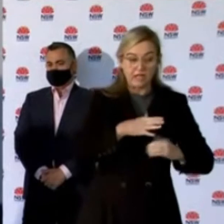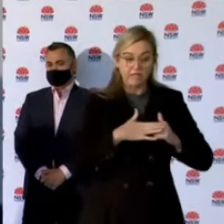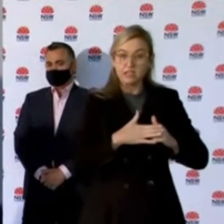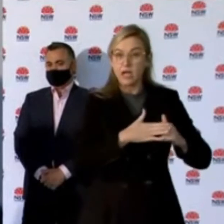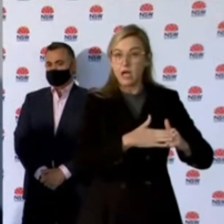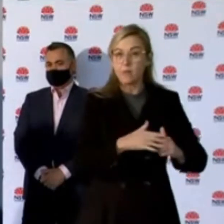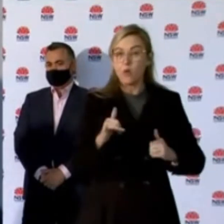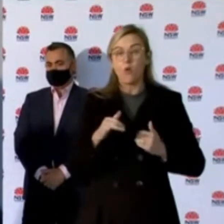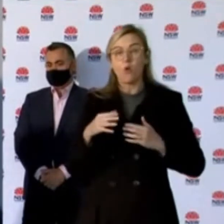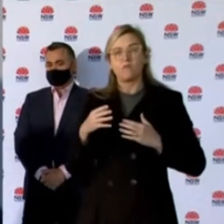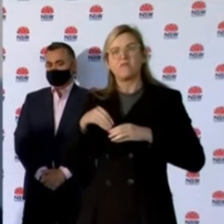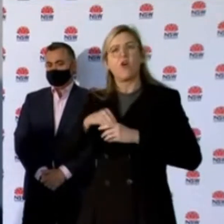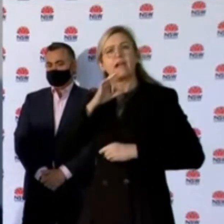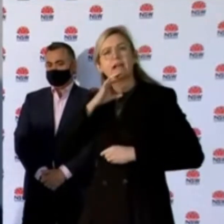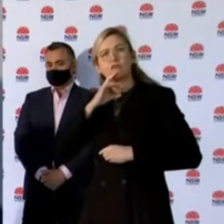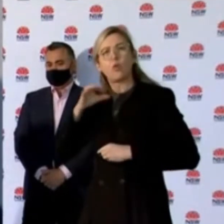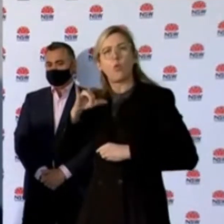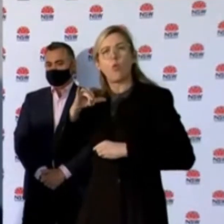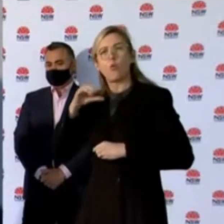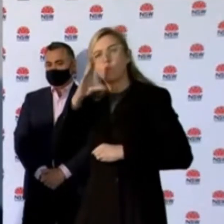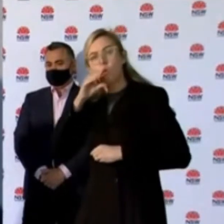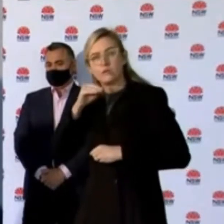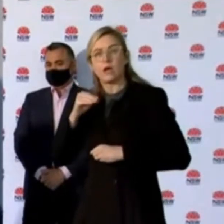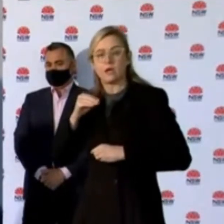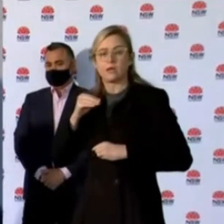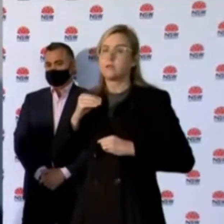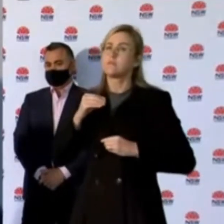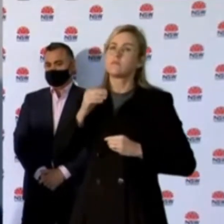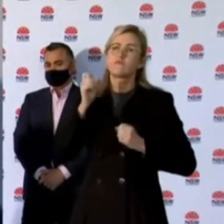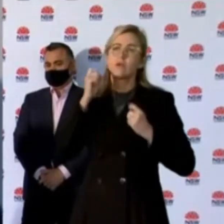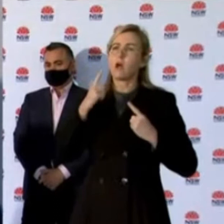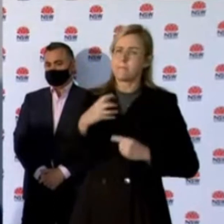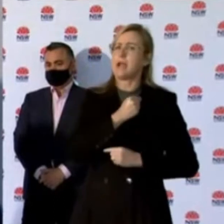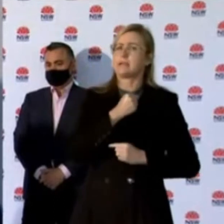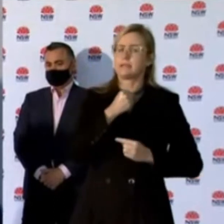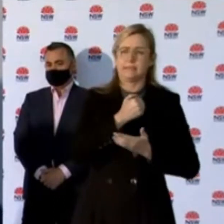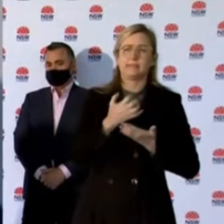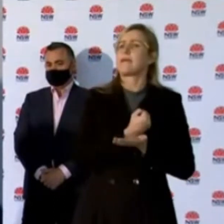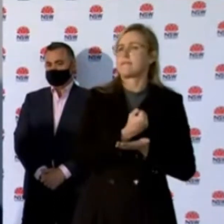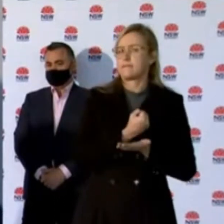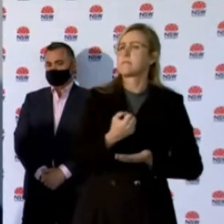obviously electricity or water, we want people to know they're safe and secure in their homes, and those urgent